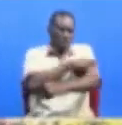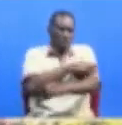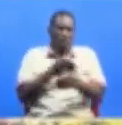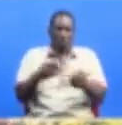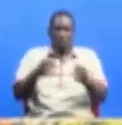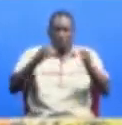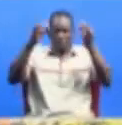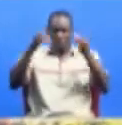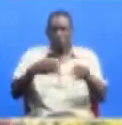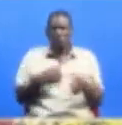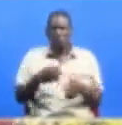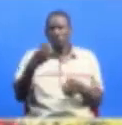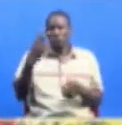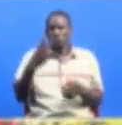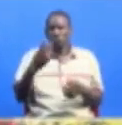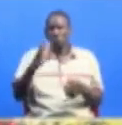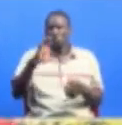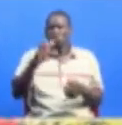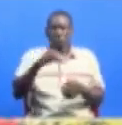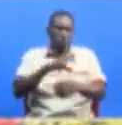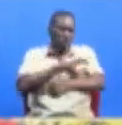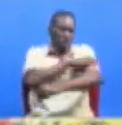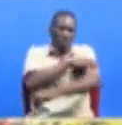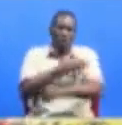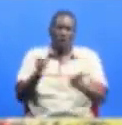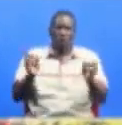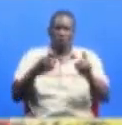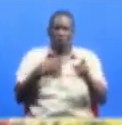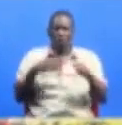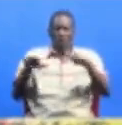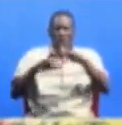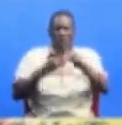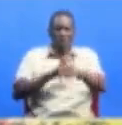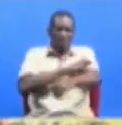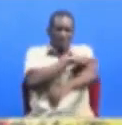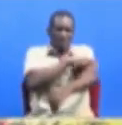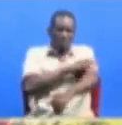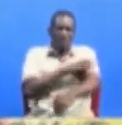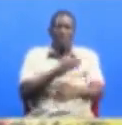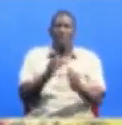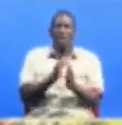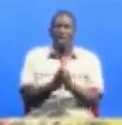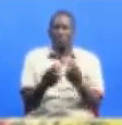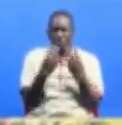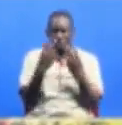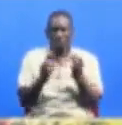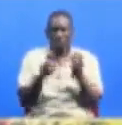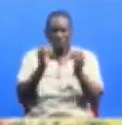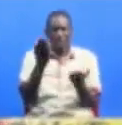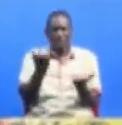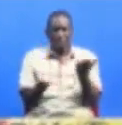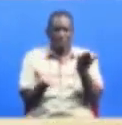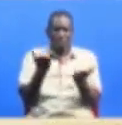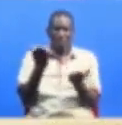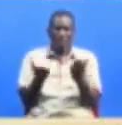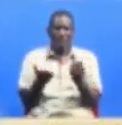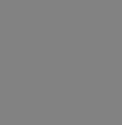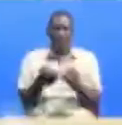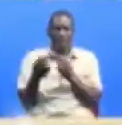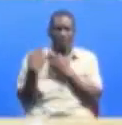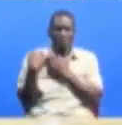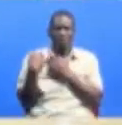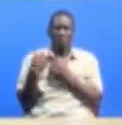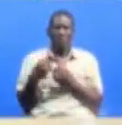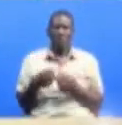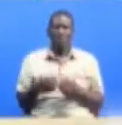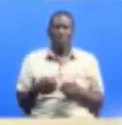decided to just have two co-captains and not have an assistant captain, and just see if they can balance the roles.